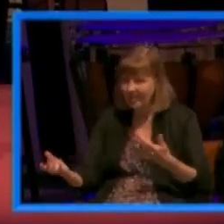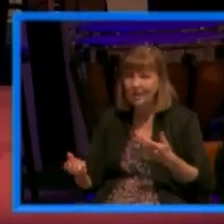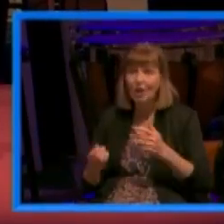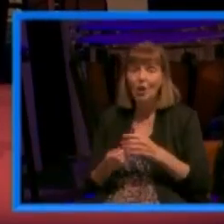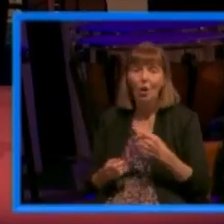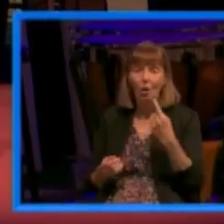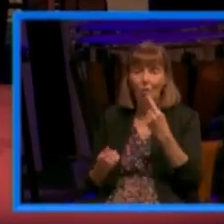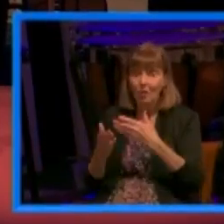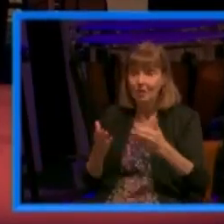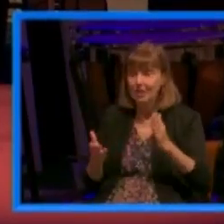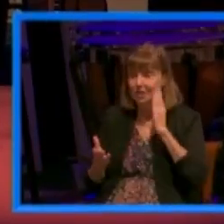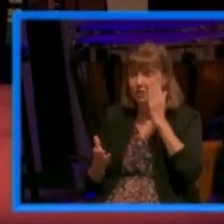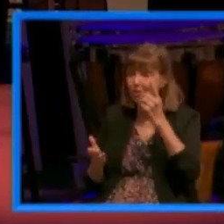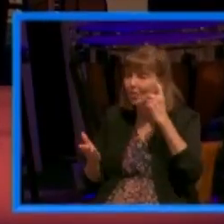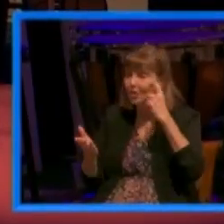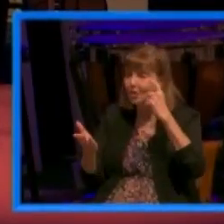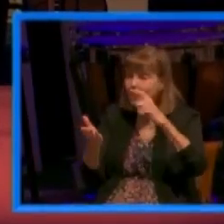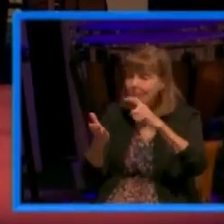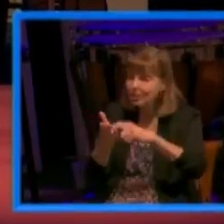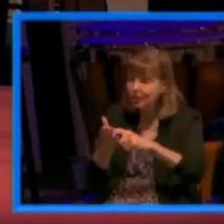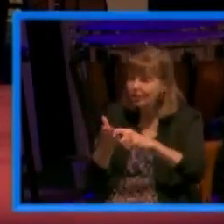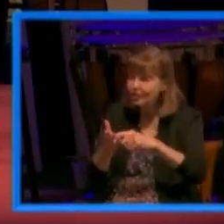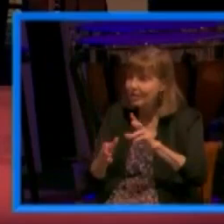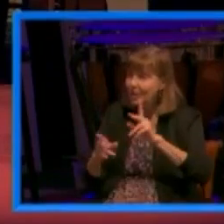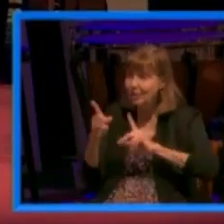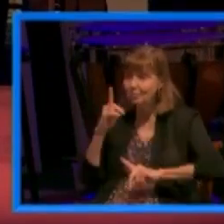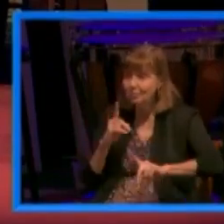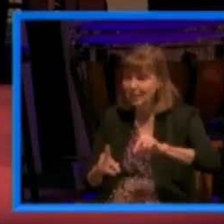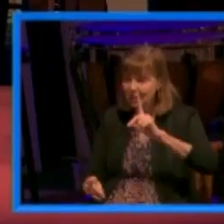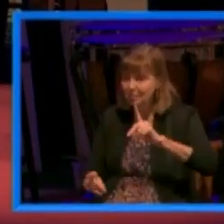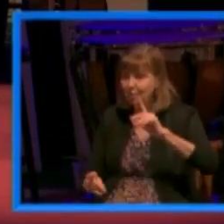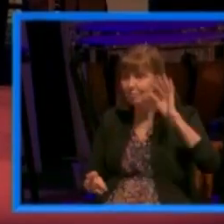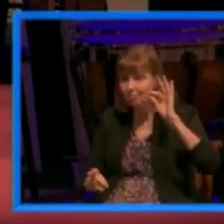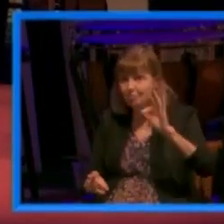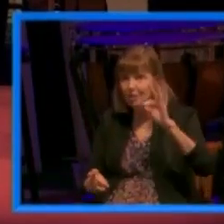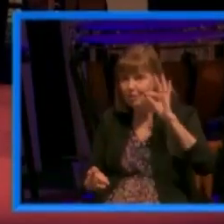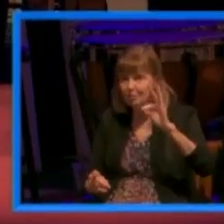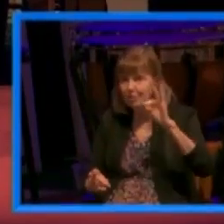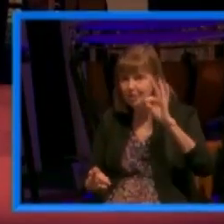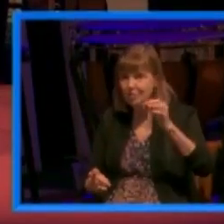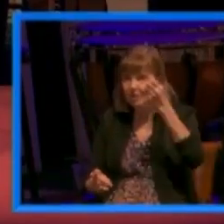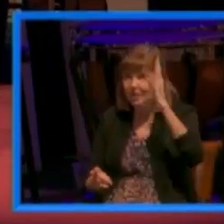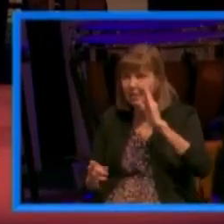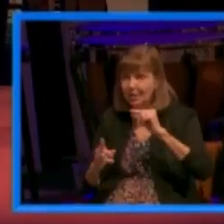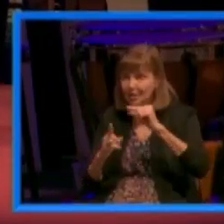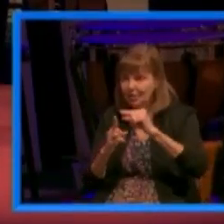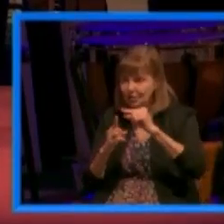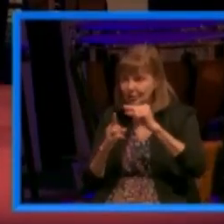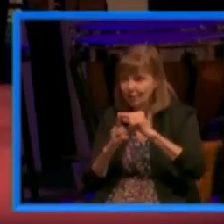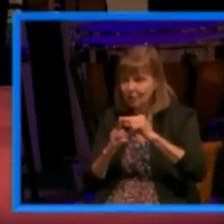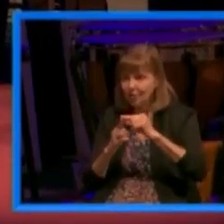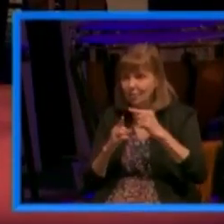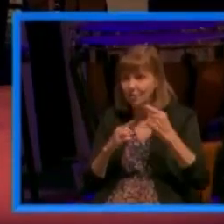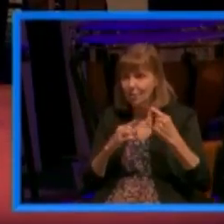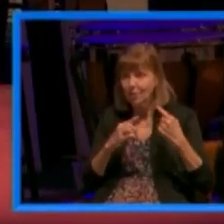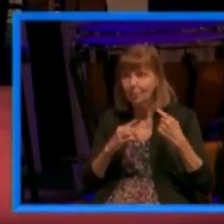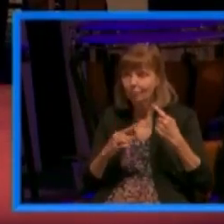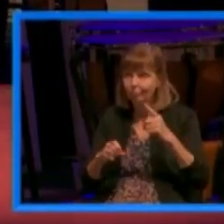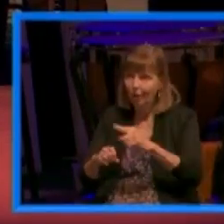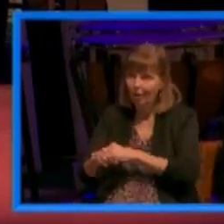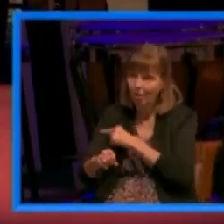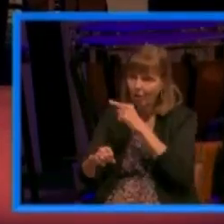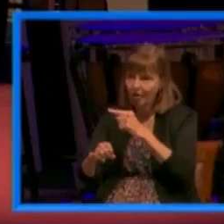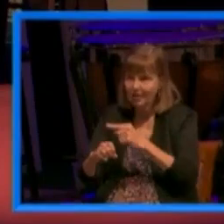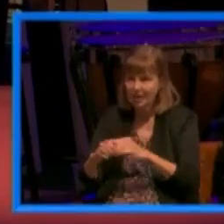is you will notice that those who faithfully preached God's word for a long time, who turn to now agreeing with the sins